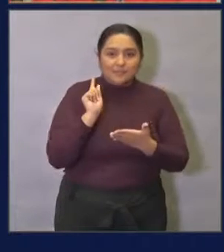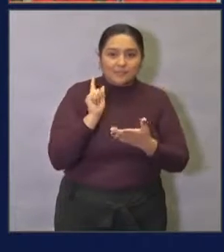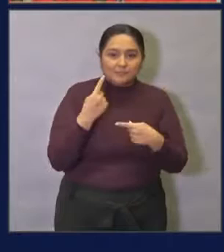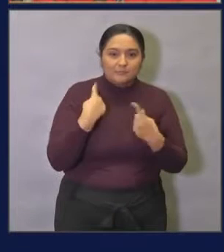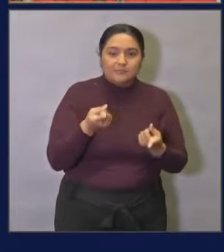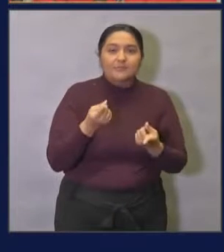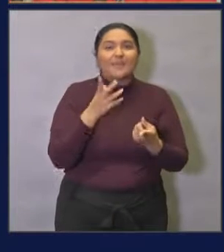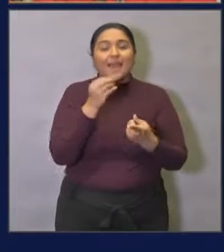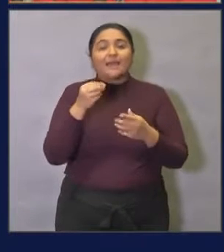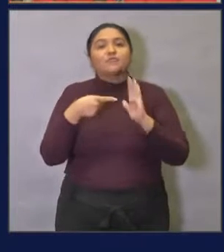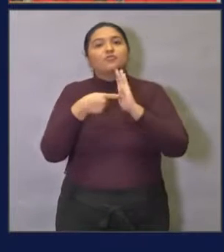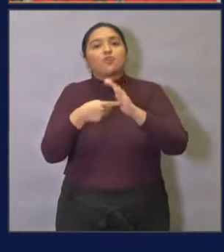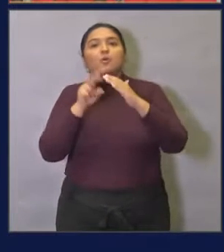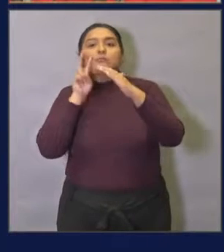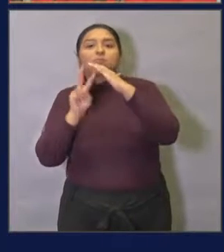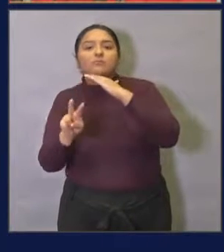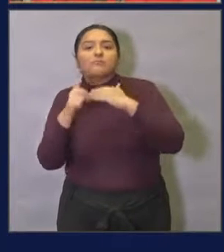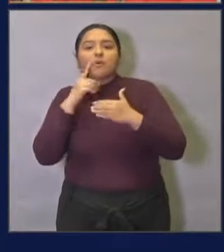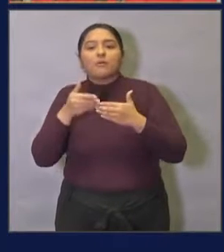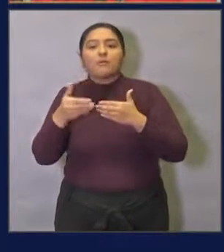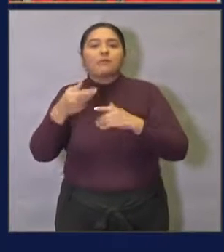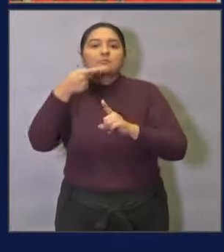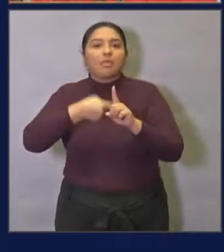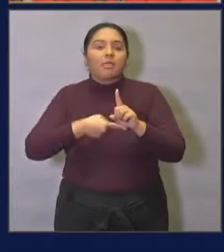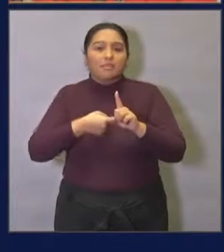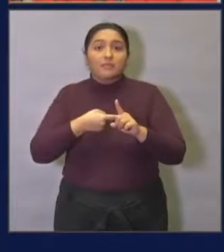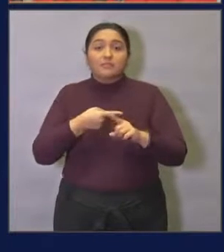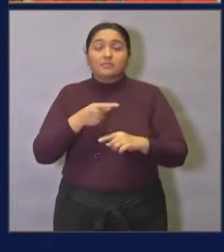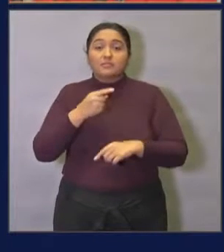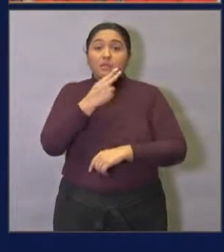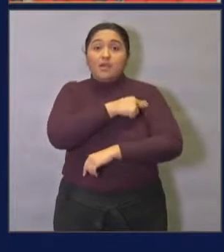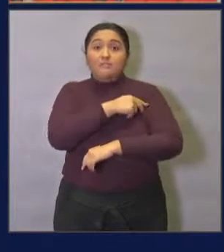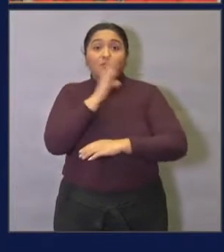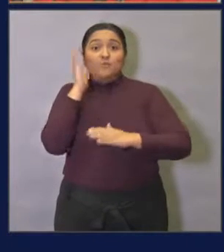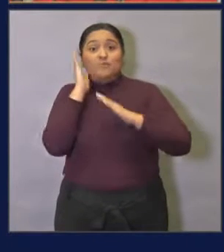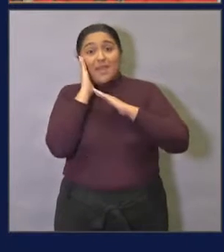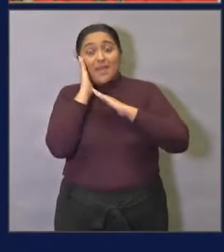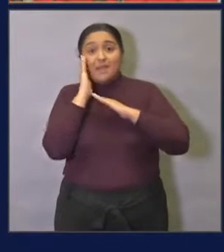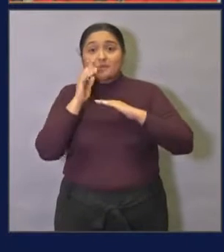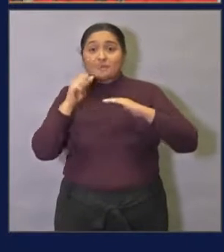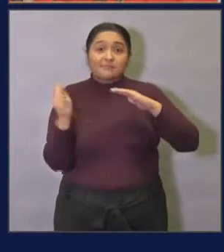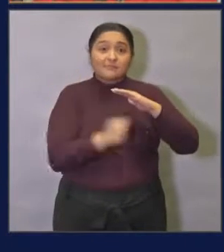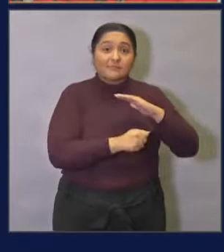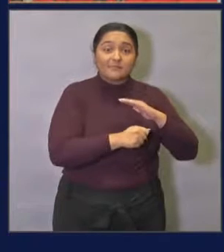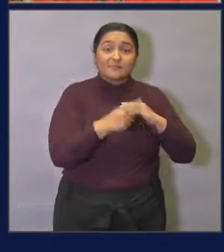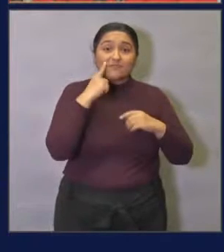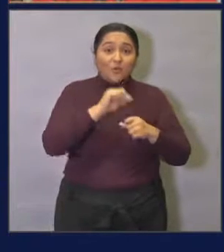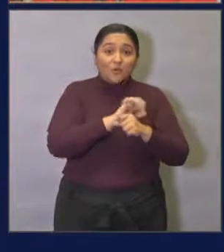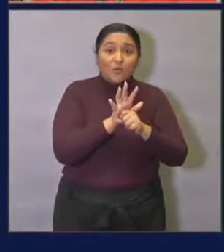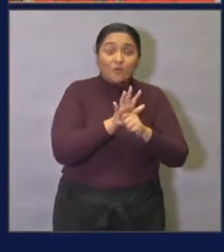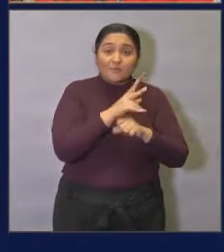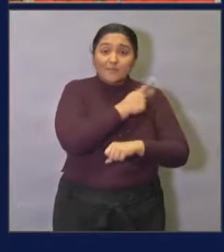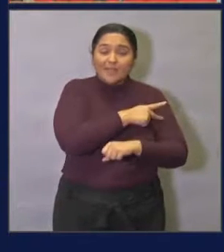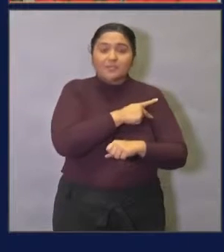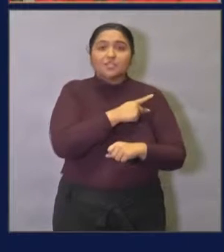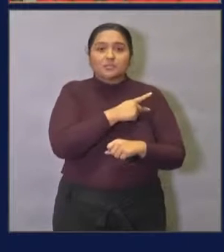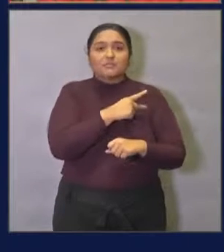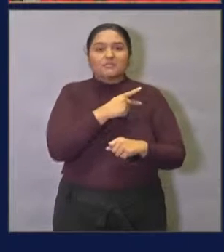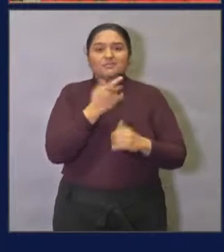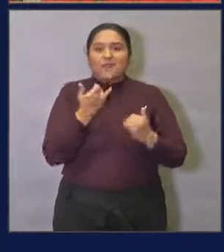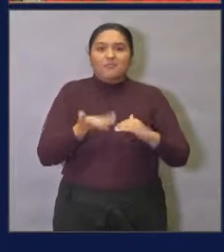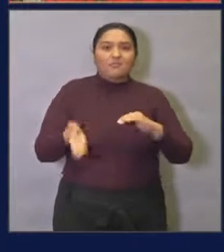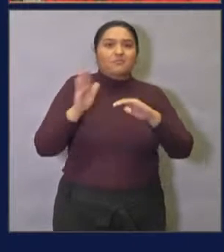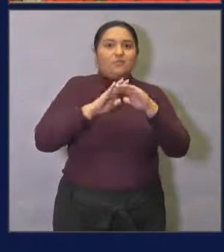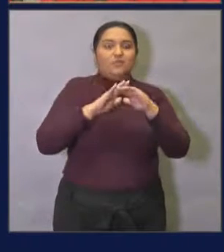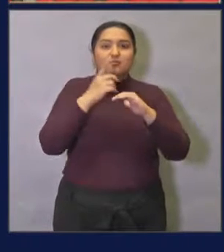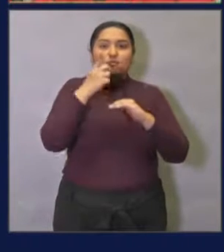in the month ahead. The need for hospital beds for COVID-19 patients has increased by about 1/3 in the